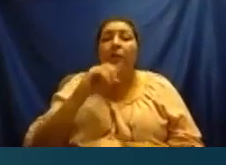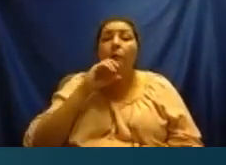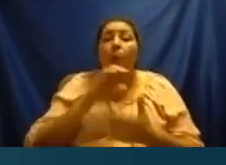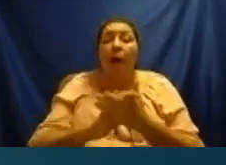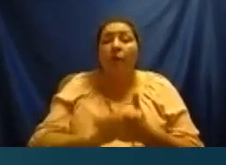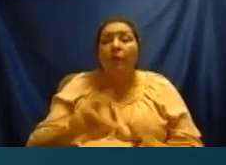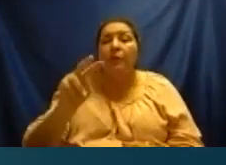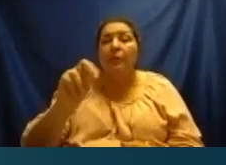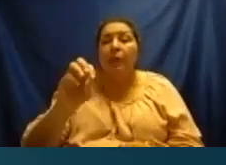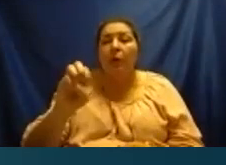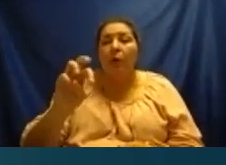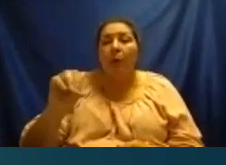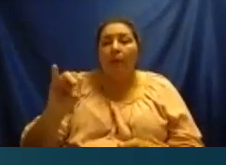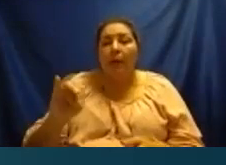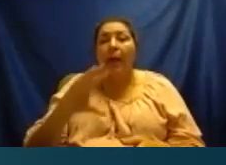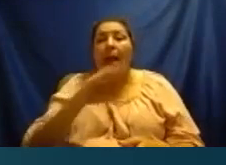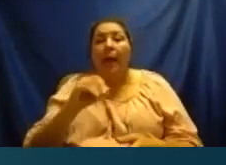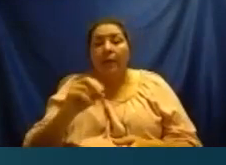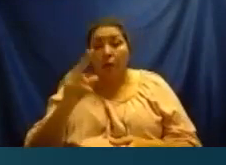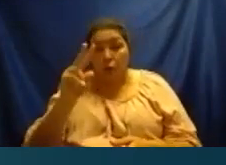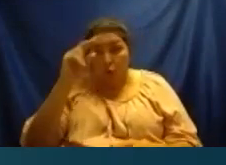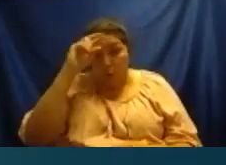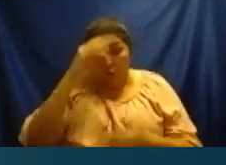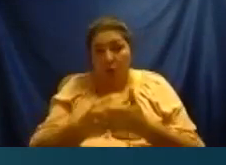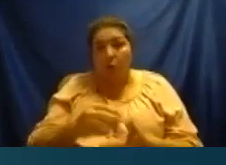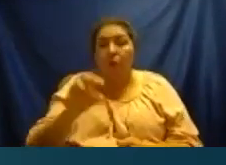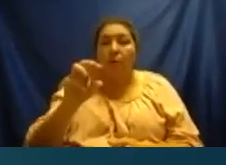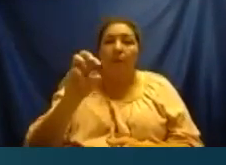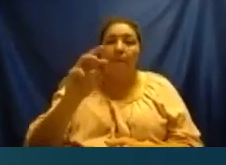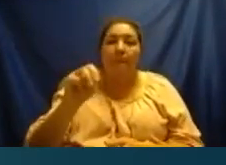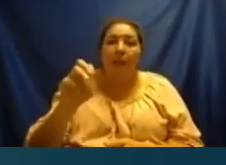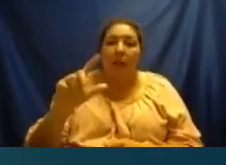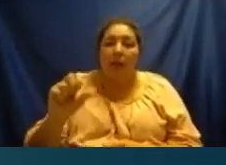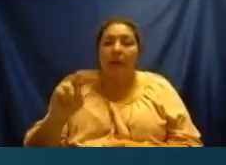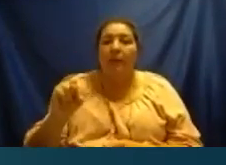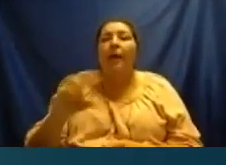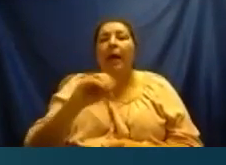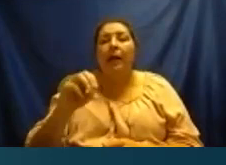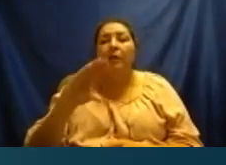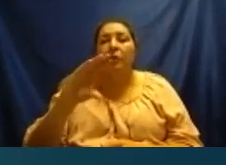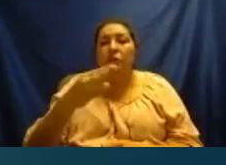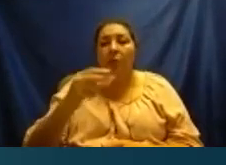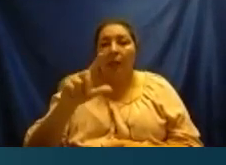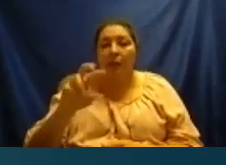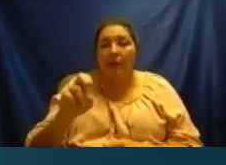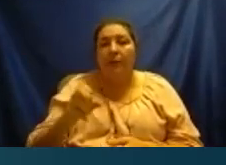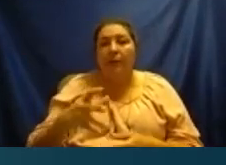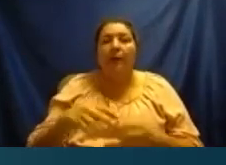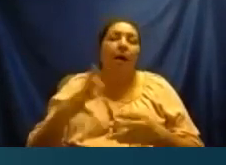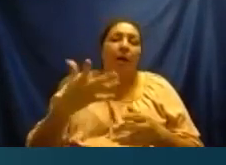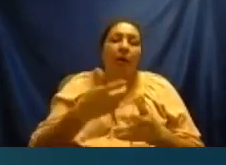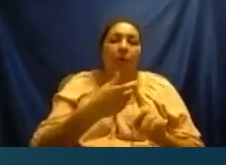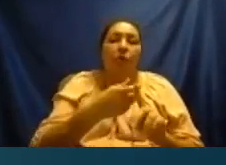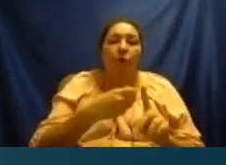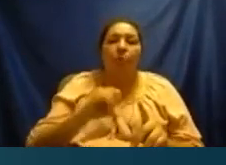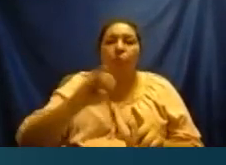of his 2 sons were Mahlon and Chilion. Ephraimites of Benjamin in Judah. Now